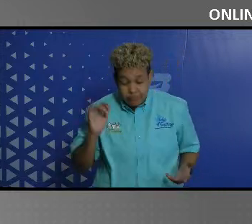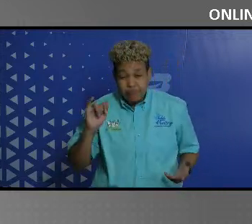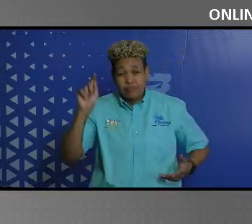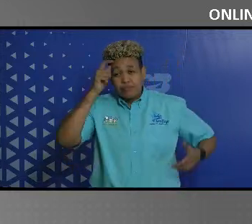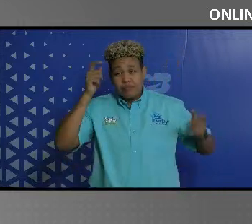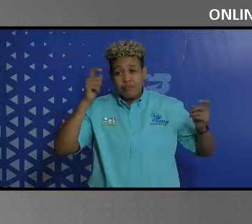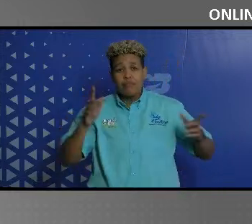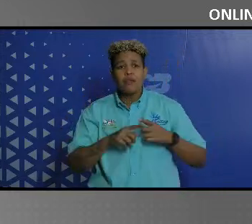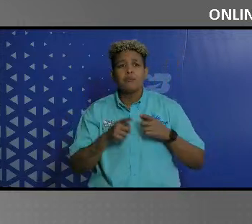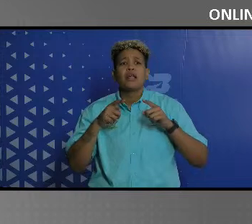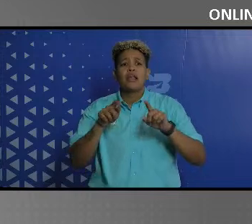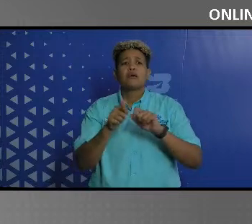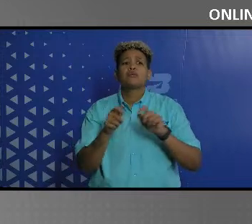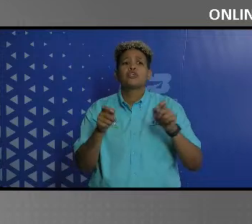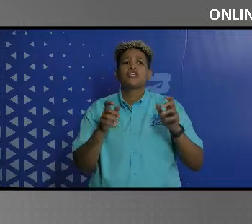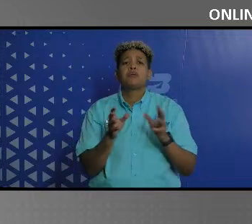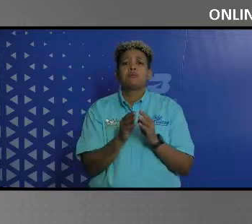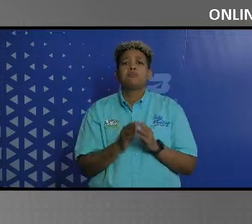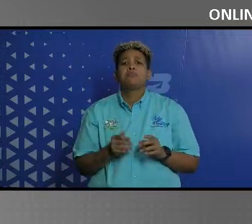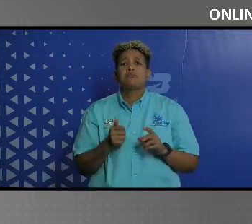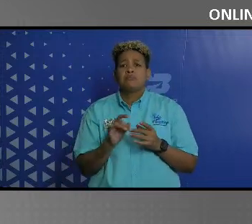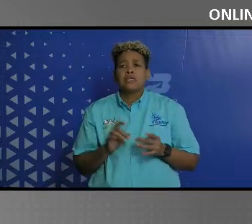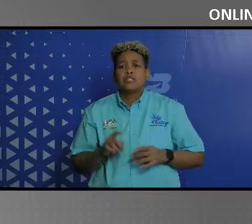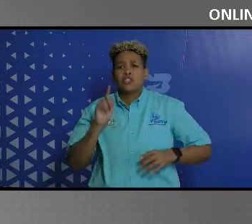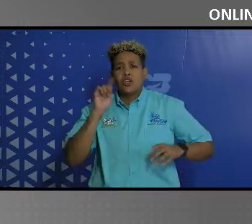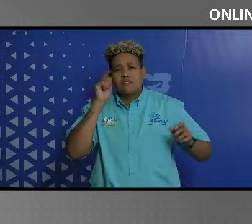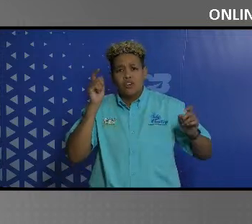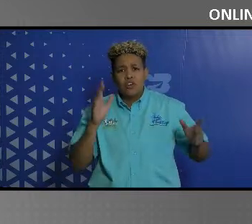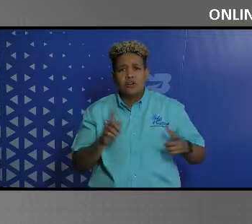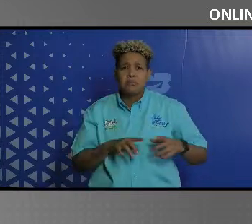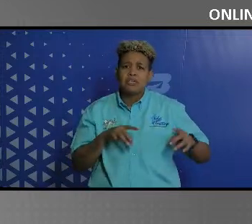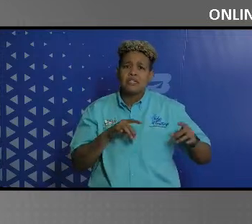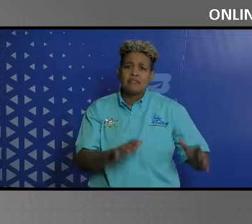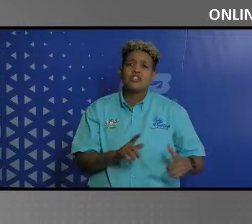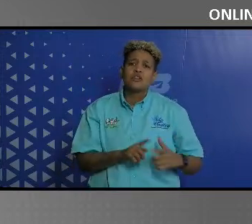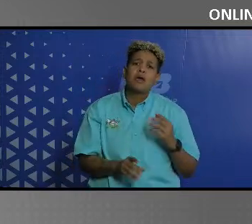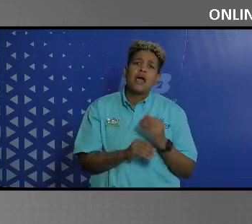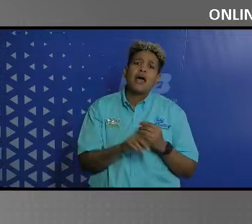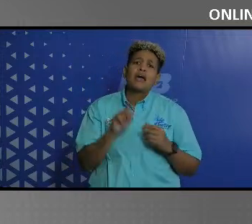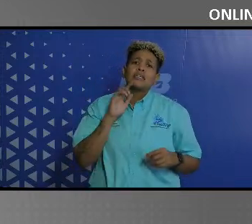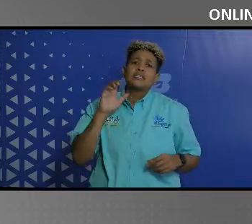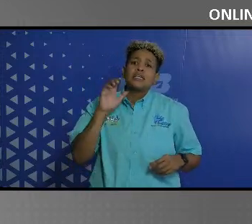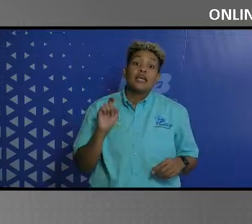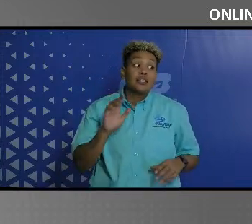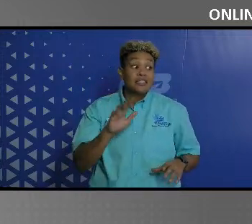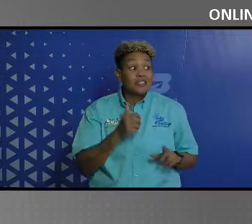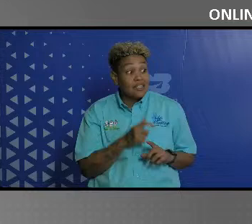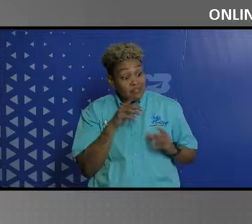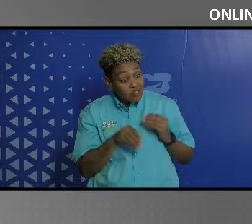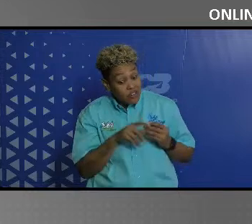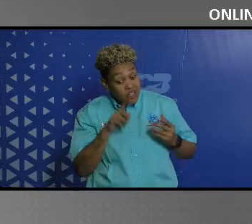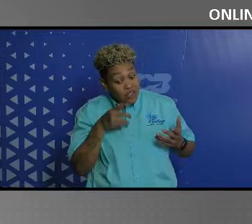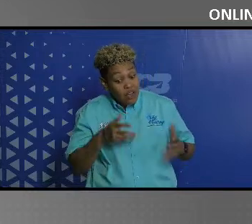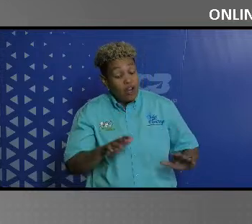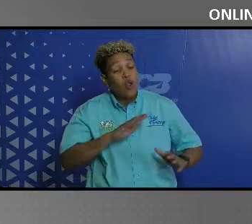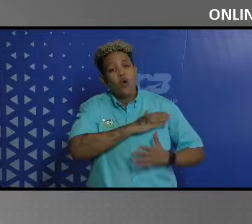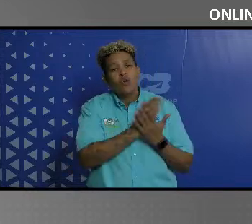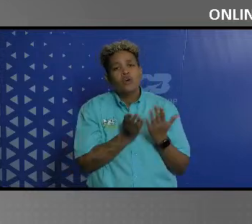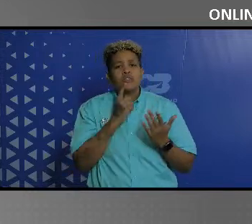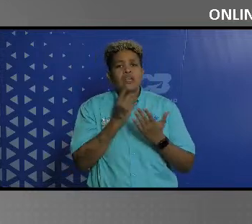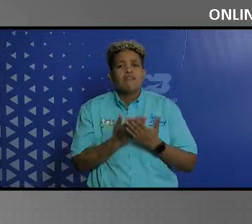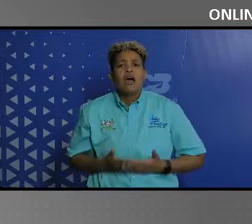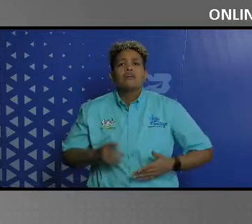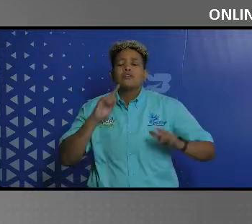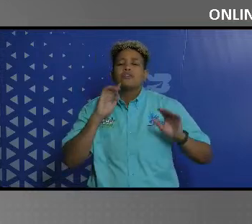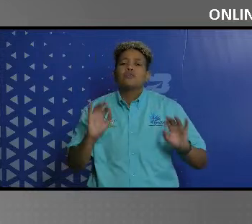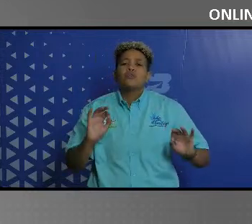governance in alignment with the chairman's messages of governance and efficiency and CX. It enables all of those factors to